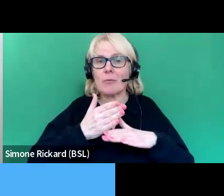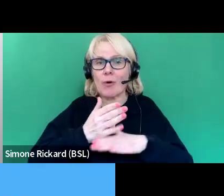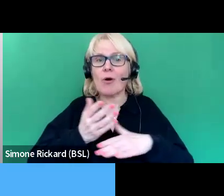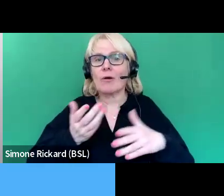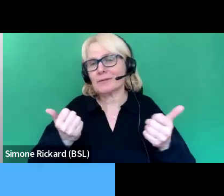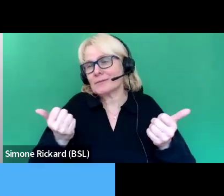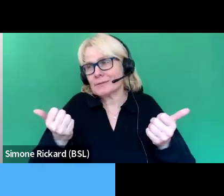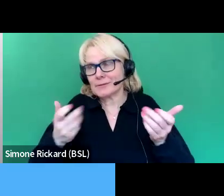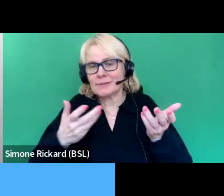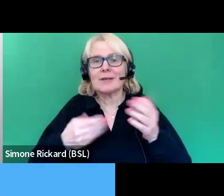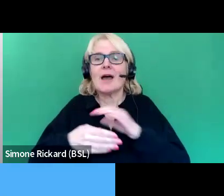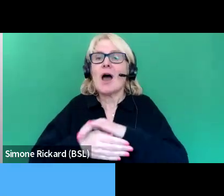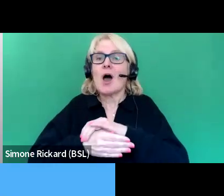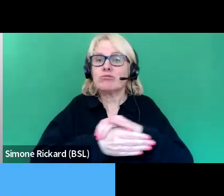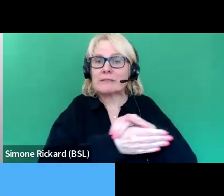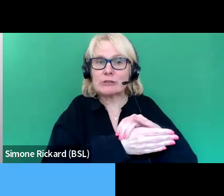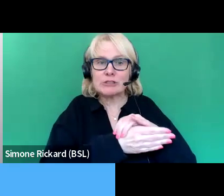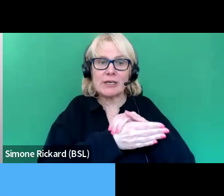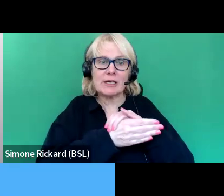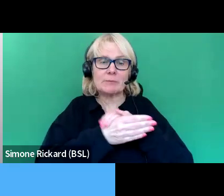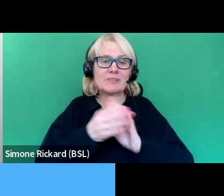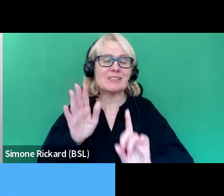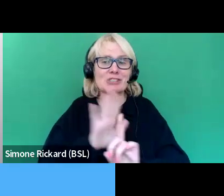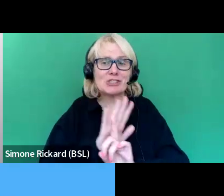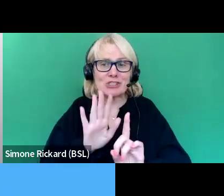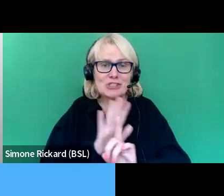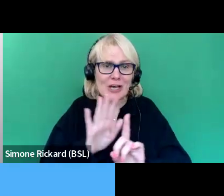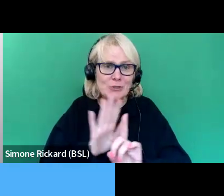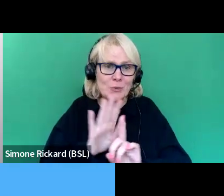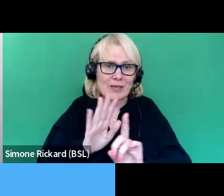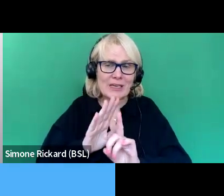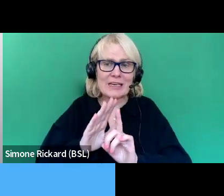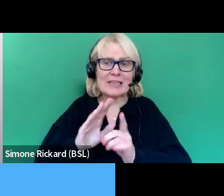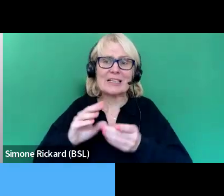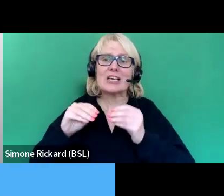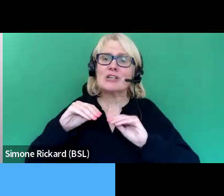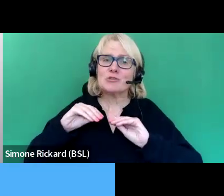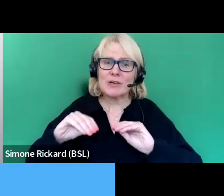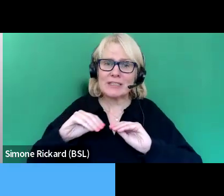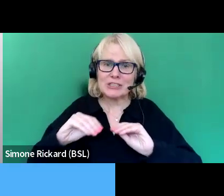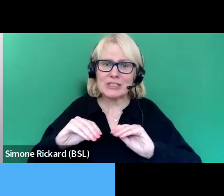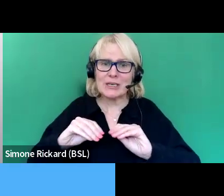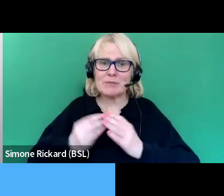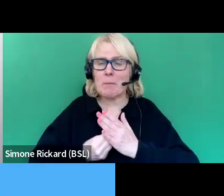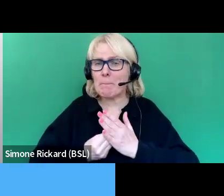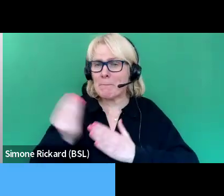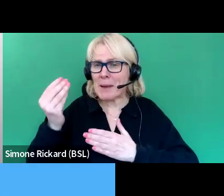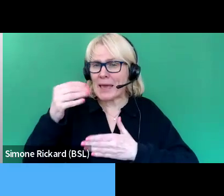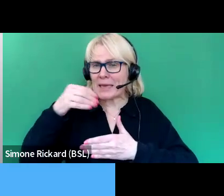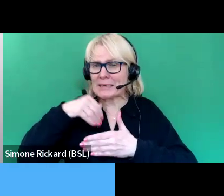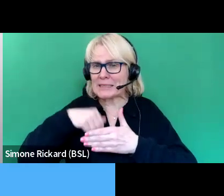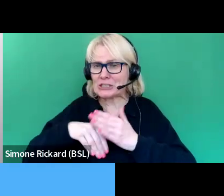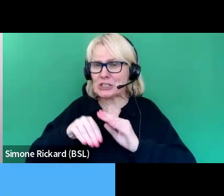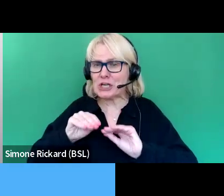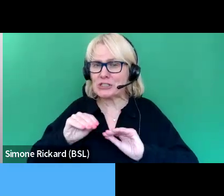ideal, apprenticeships, shadowing opportunities, traineeships, paid